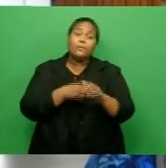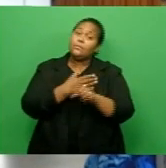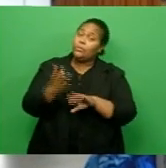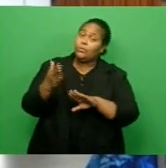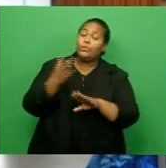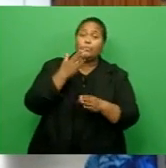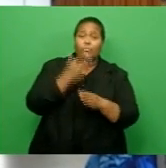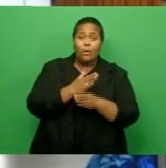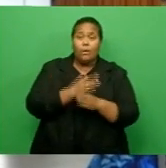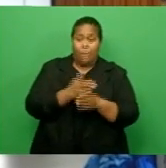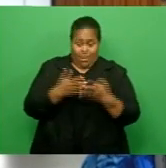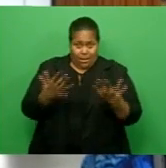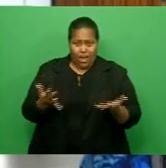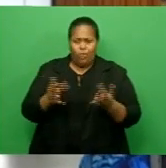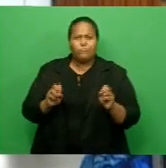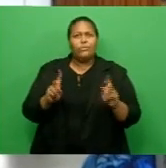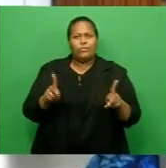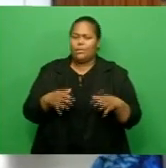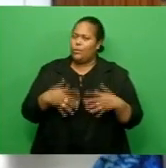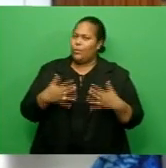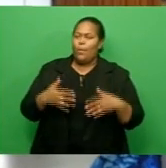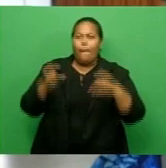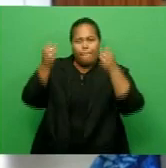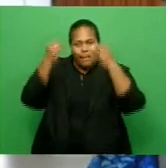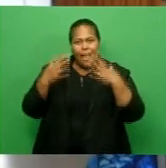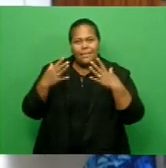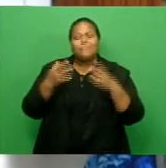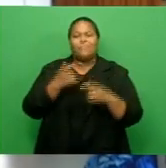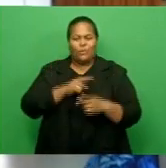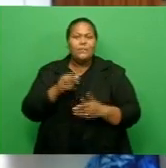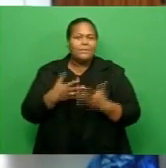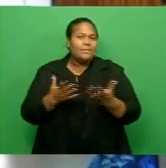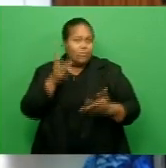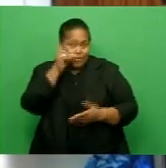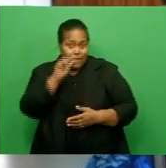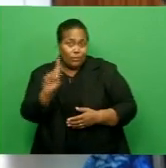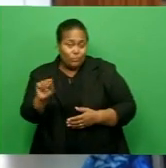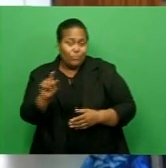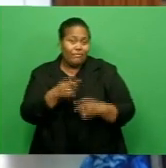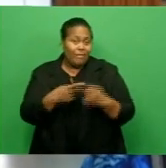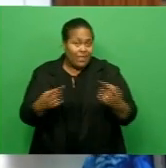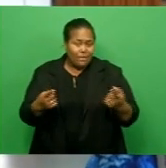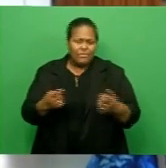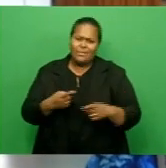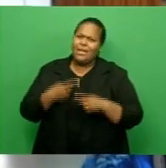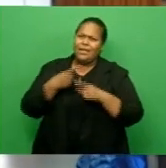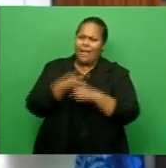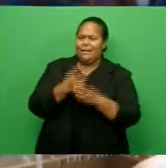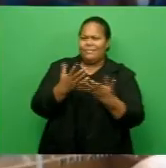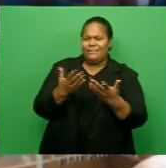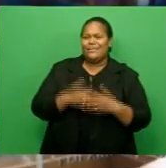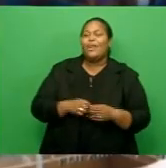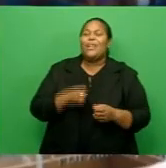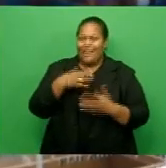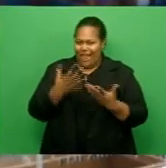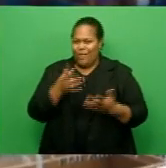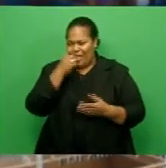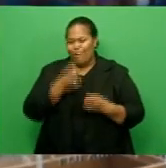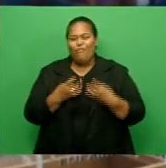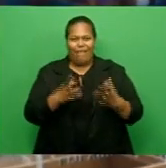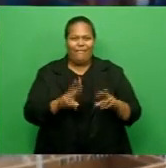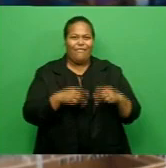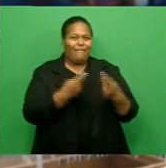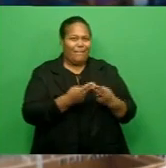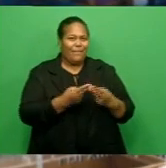I'm so blessed. I can say I'm so blessed because like I can do things and just buy the bread and put it on top of tables for my family. Since I'm from